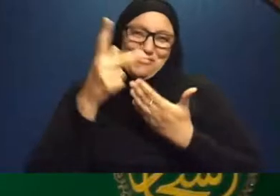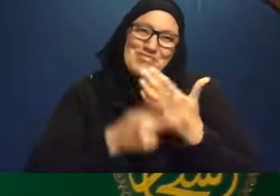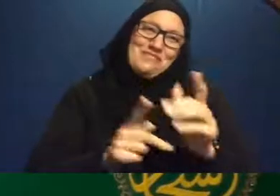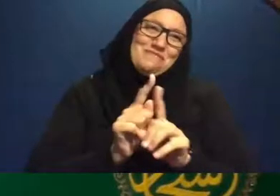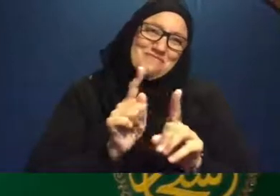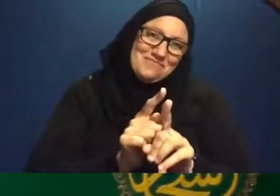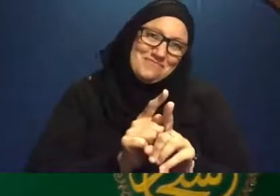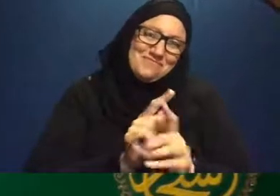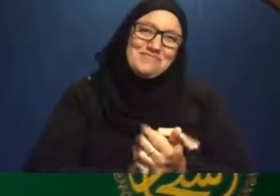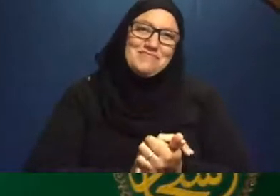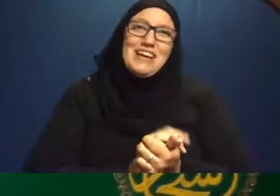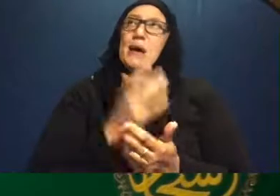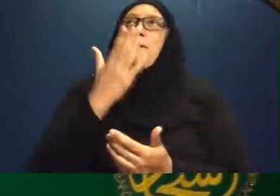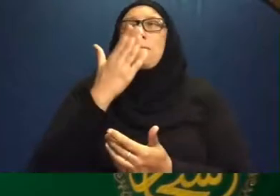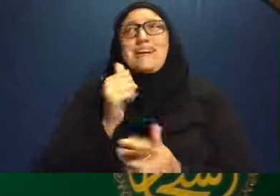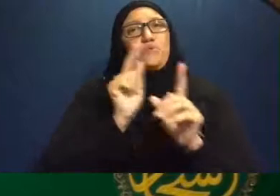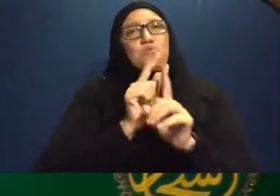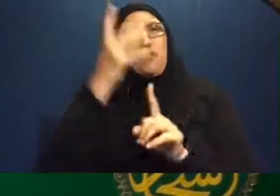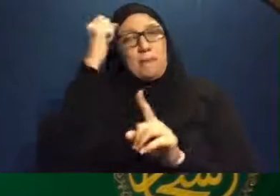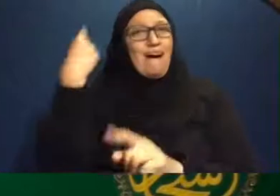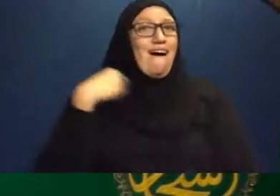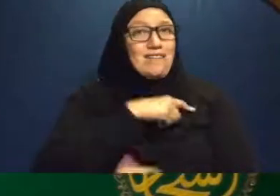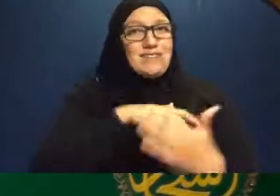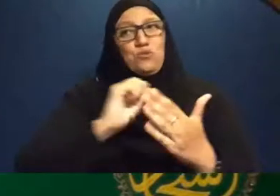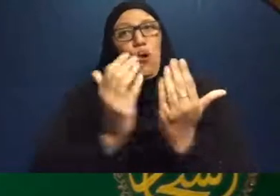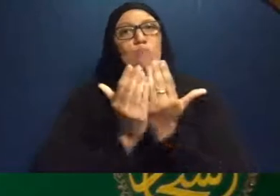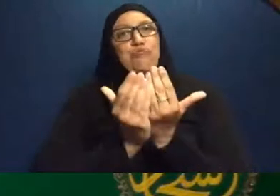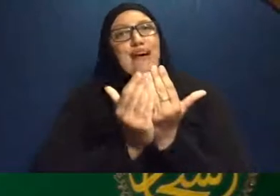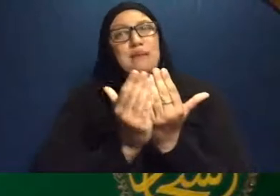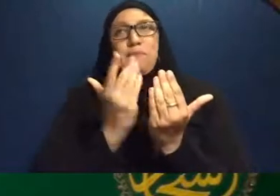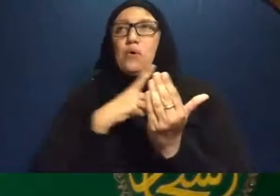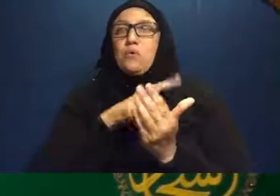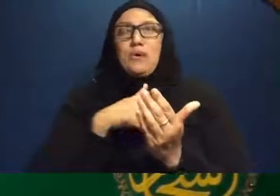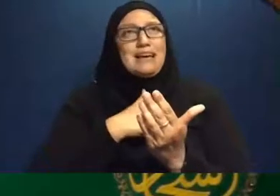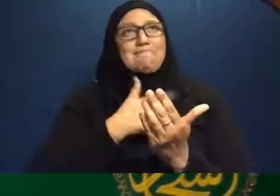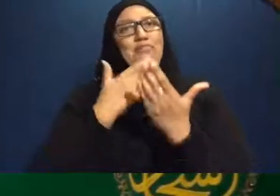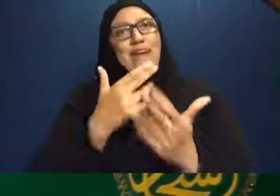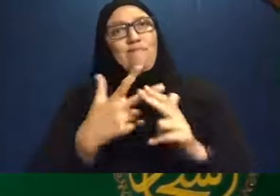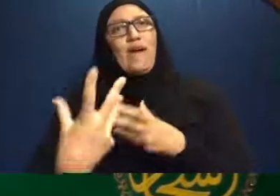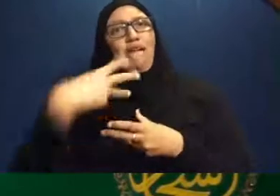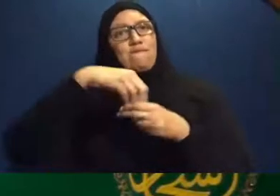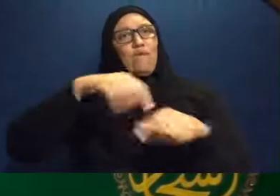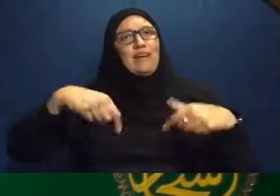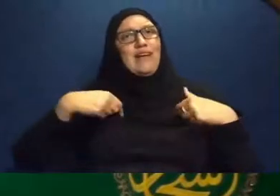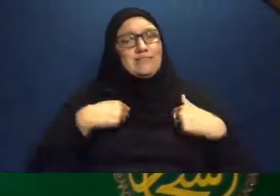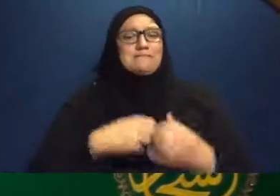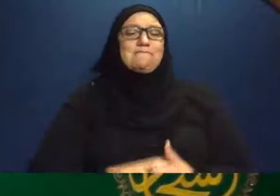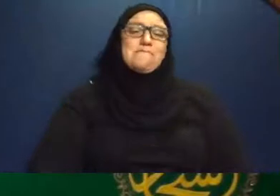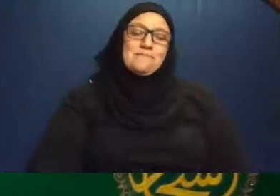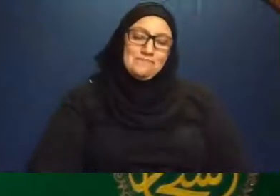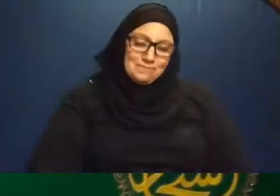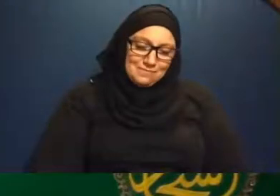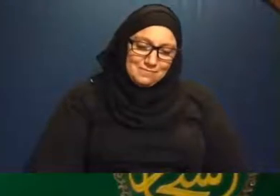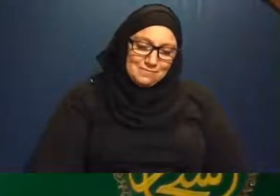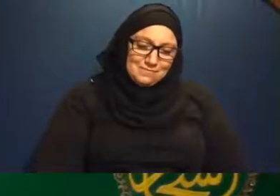they joined the programs as well, and they remember us to pray for us. Now, because we are approaching the end of the month of Ramadan,